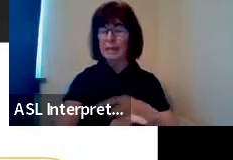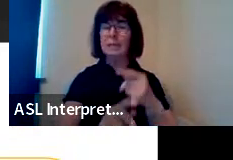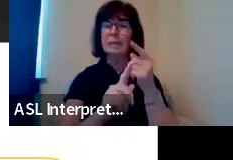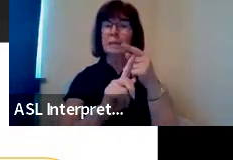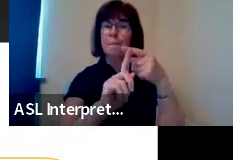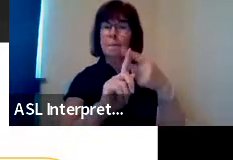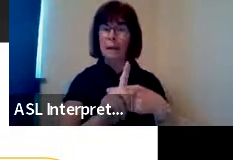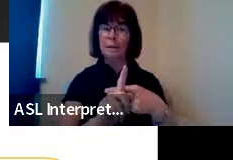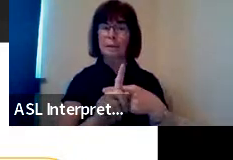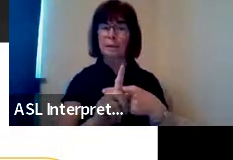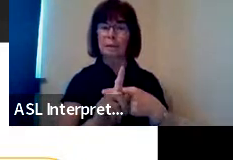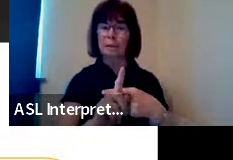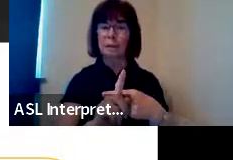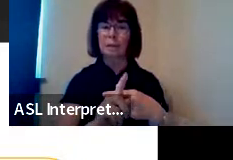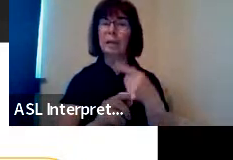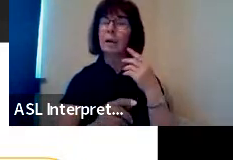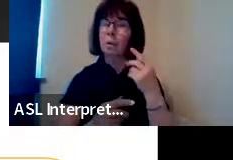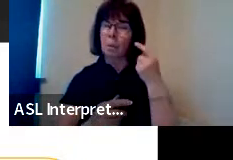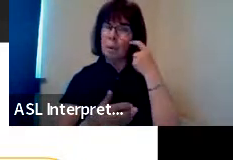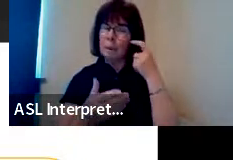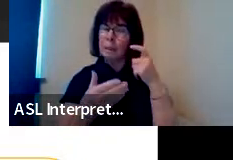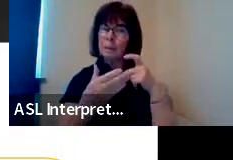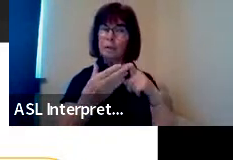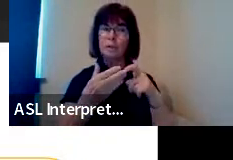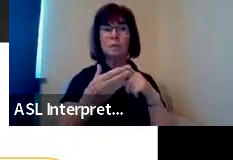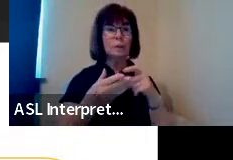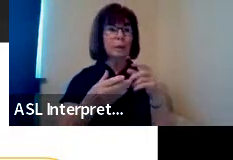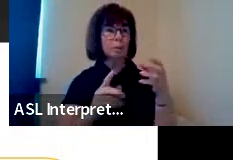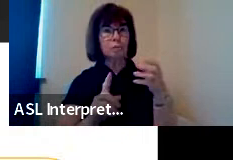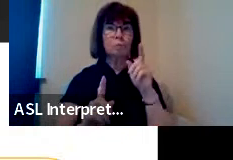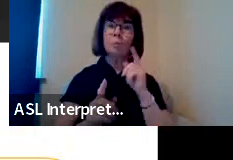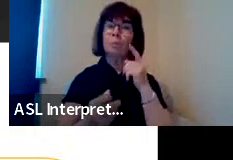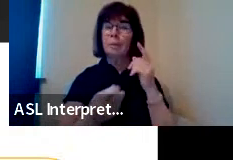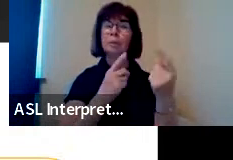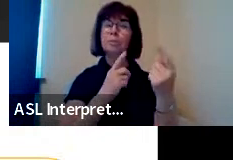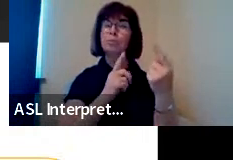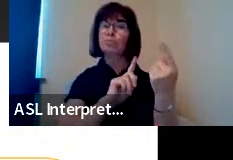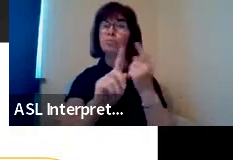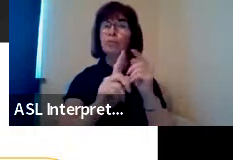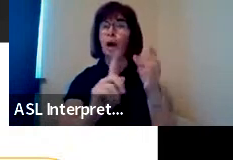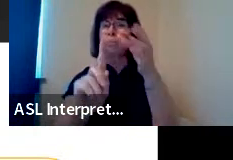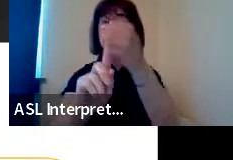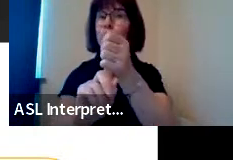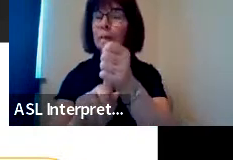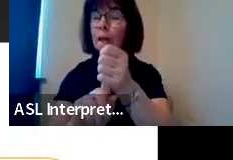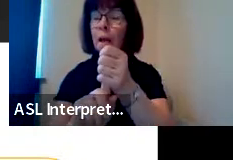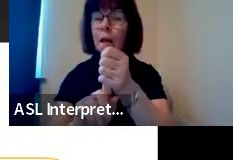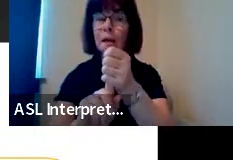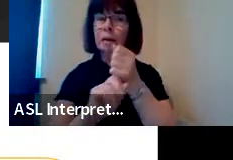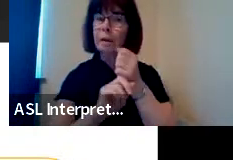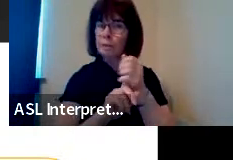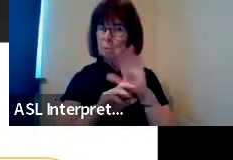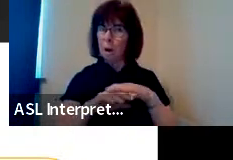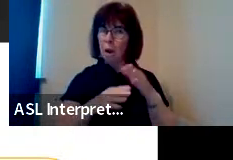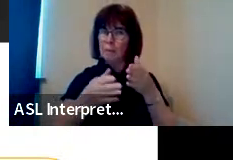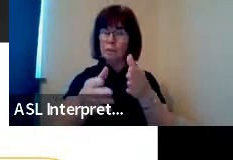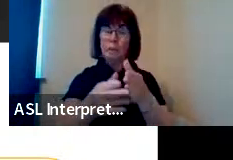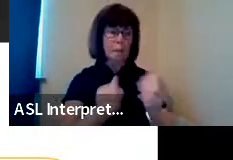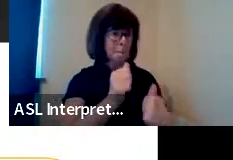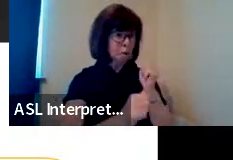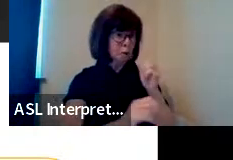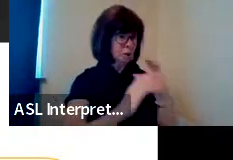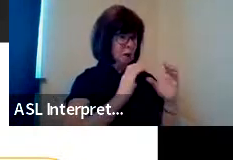just, catching people as, they're on the street. Most of the conversations we were having with people this weekend was